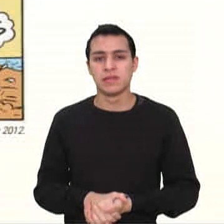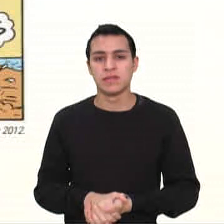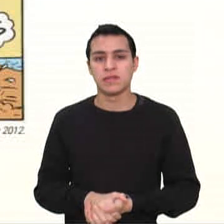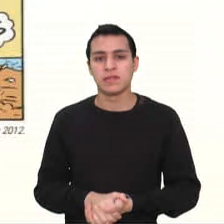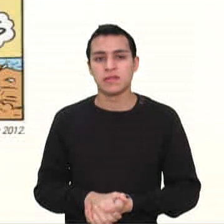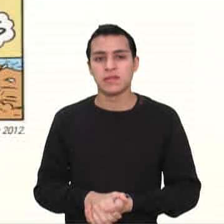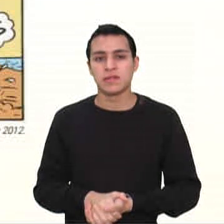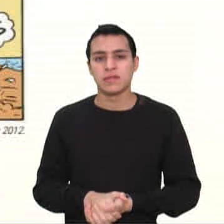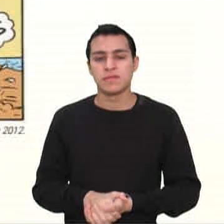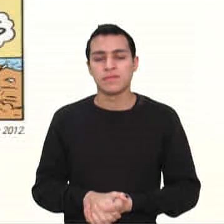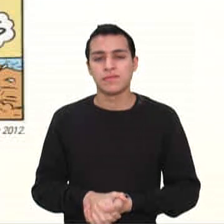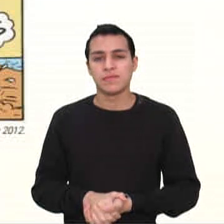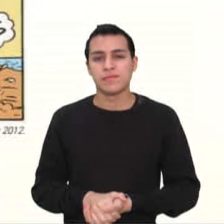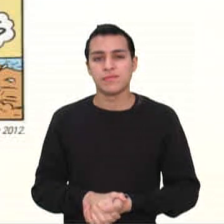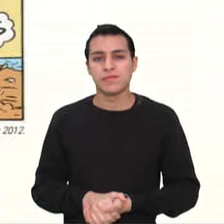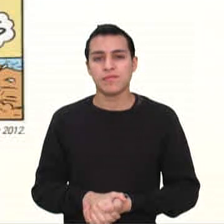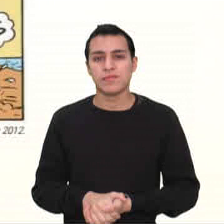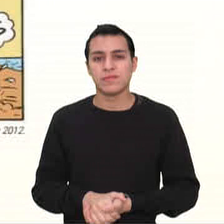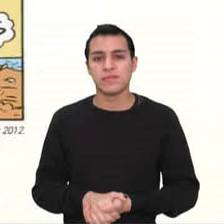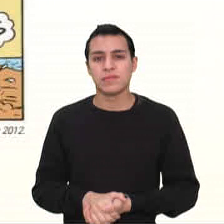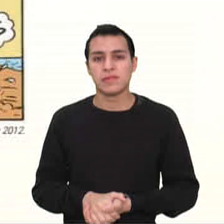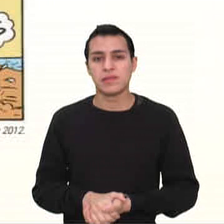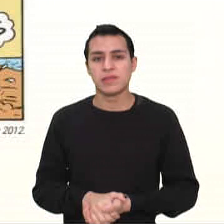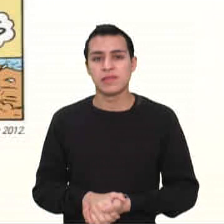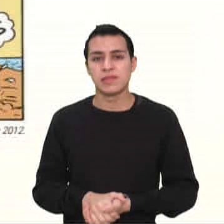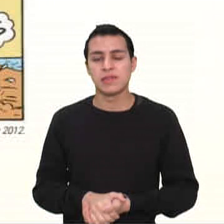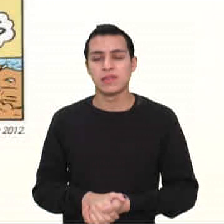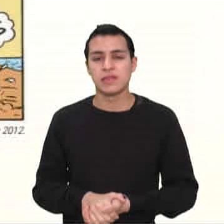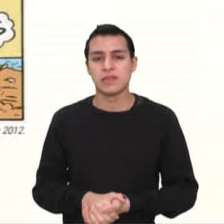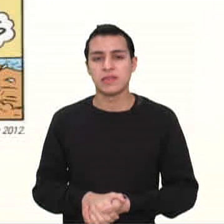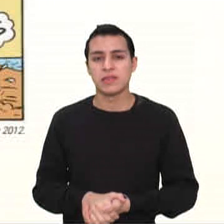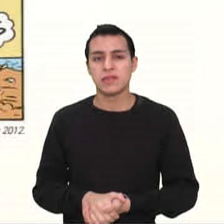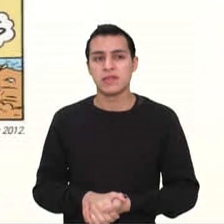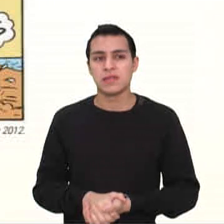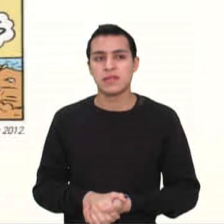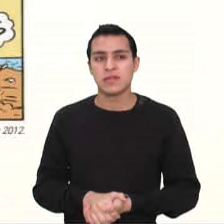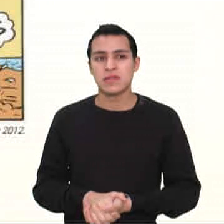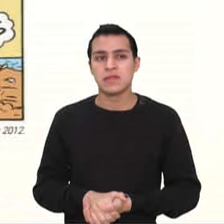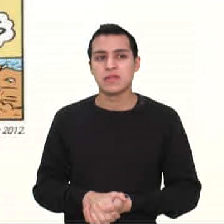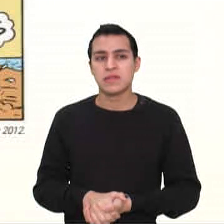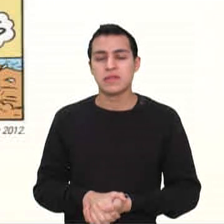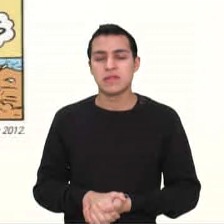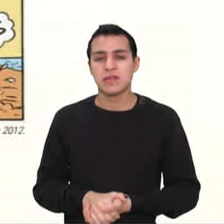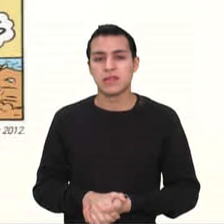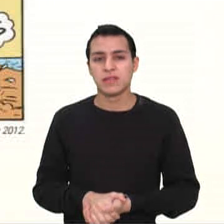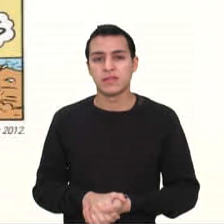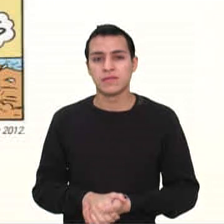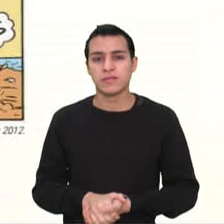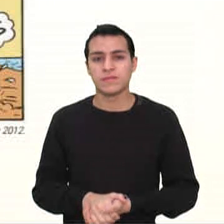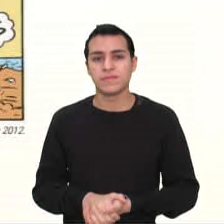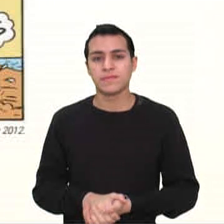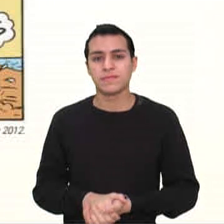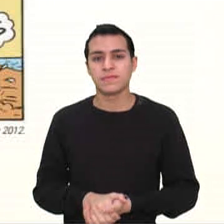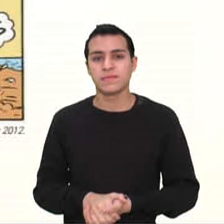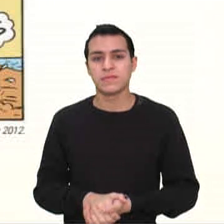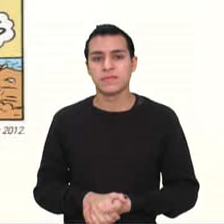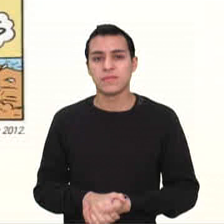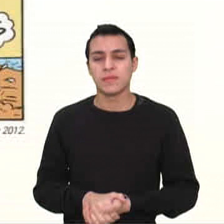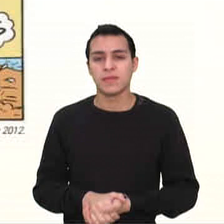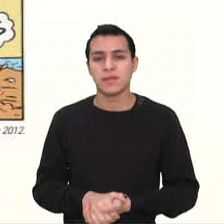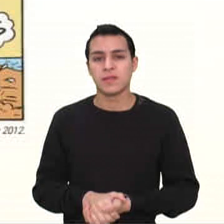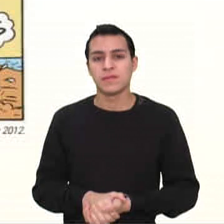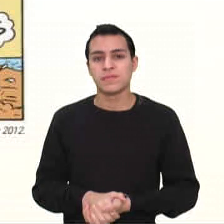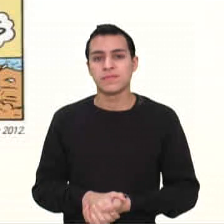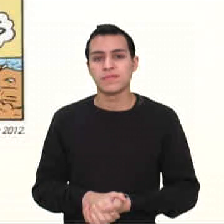Garfield, are you lying on my sandwich? You might say that. Hey, mister, may